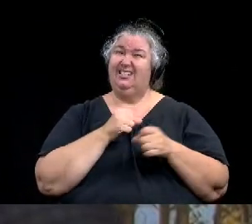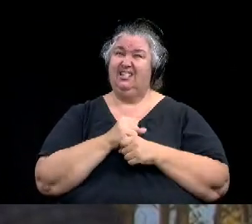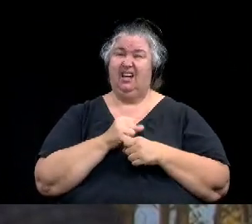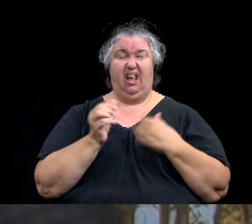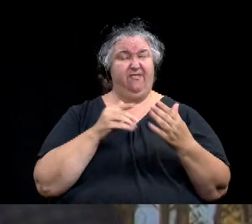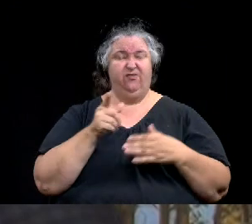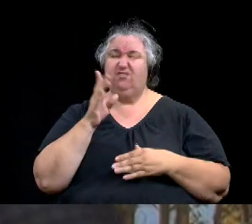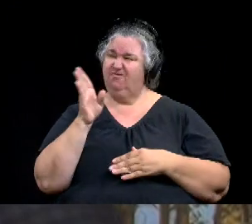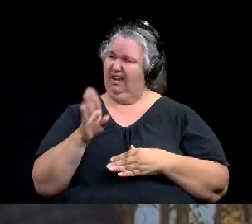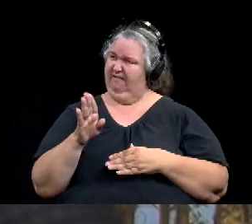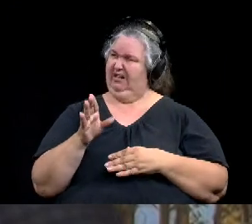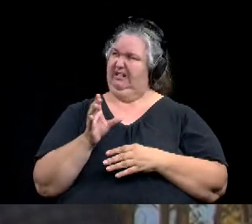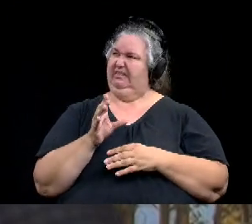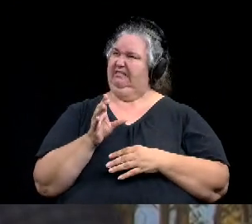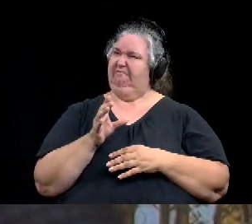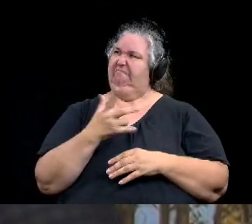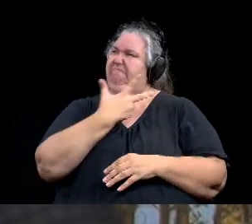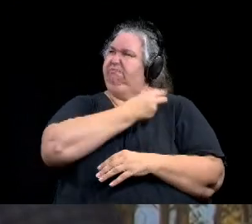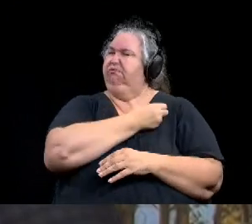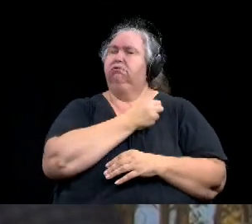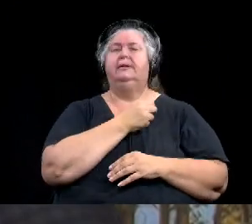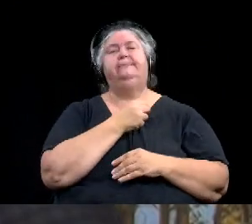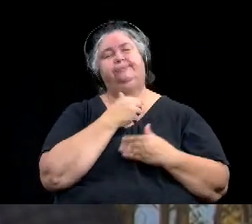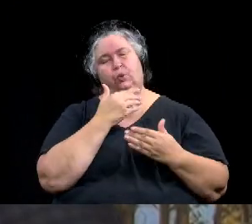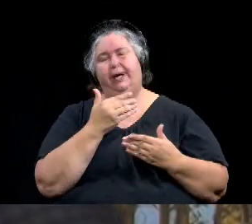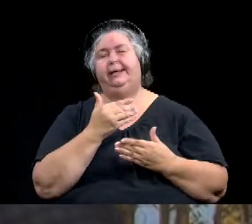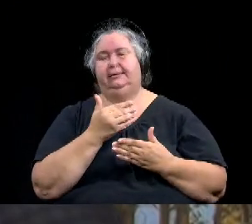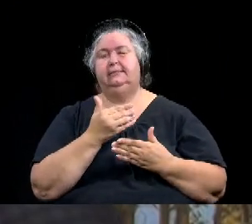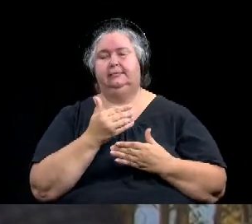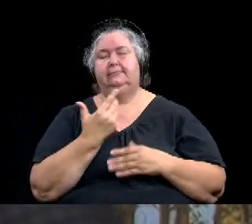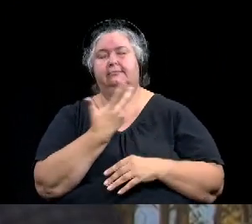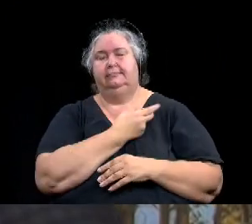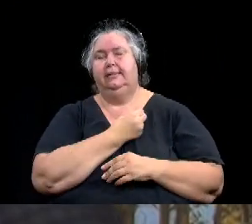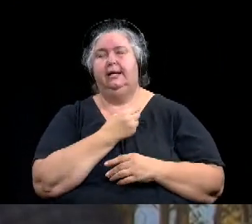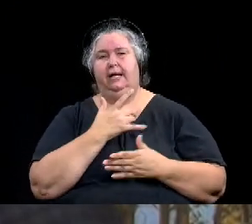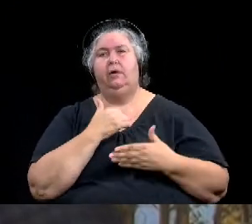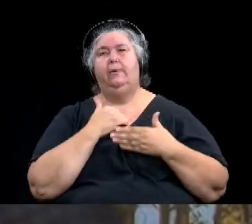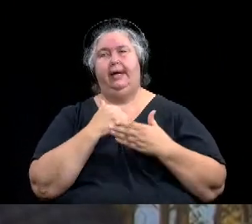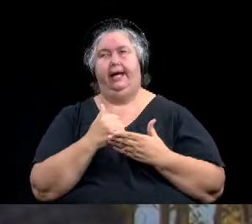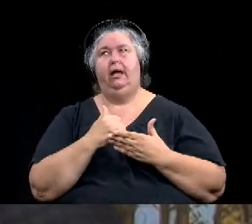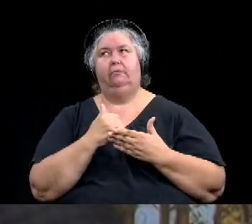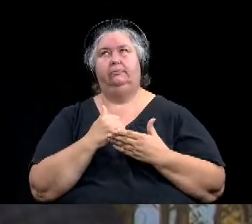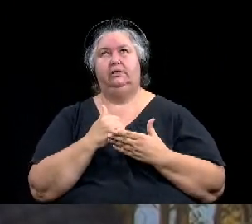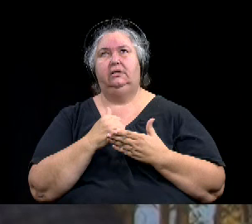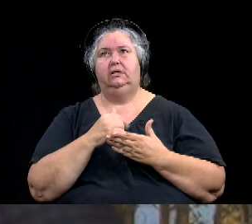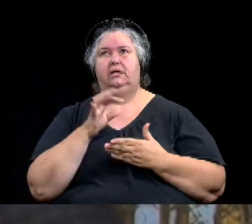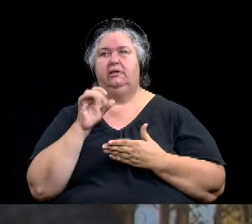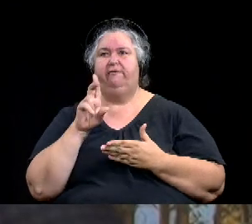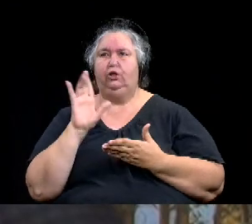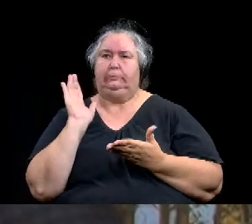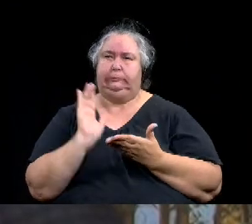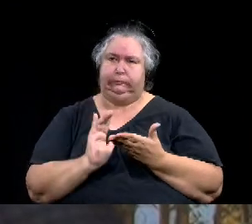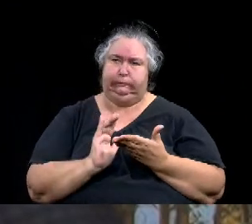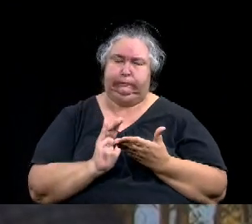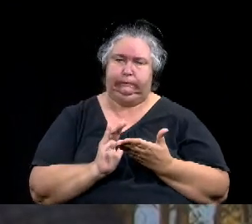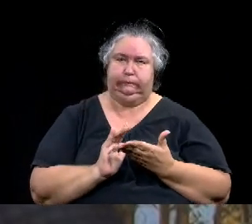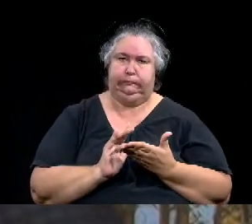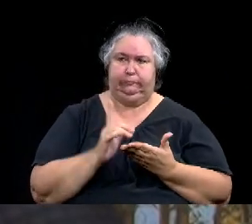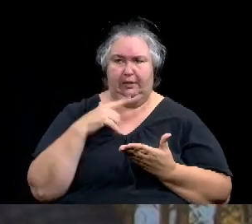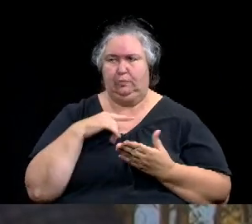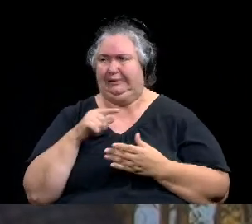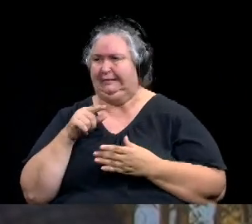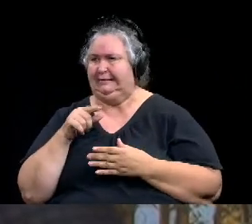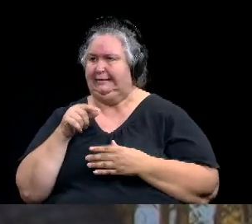don't. It will make a difference to our community if we can keep the prevalence of flu low as we're trying to deal with the